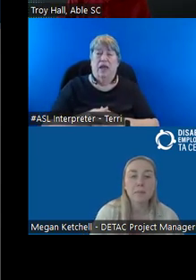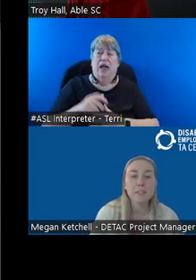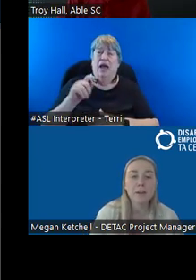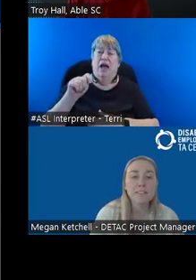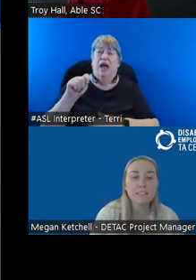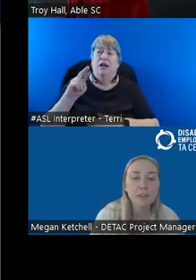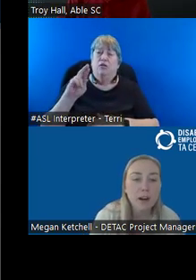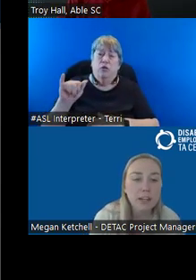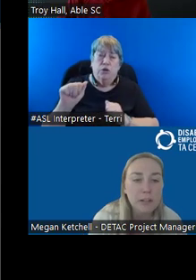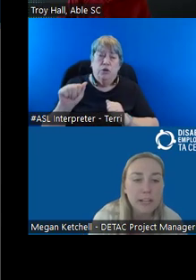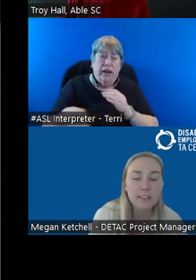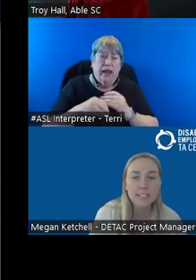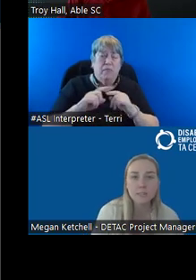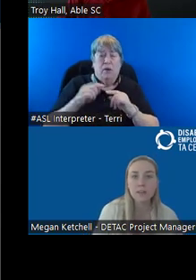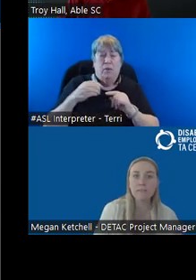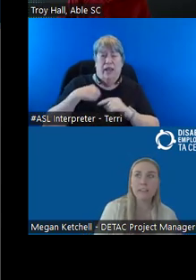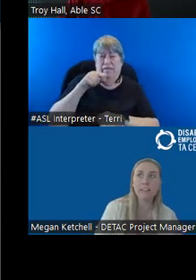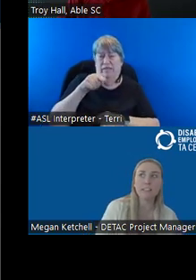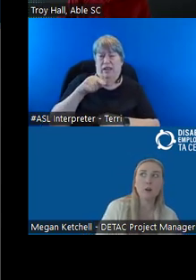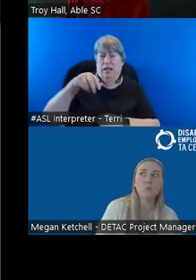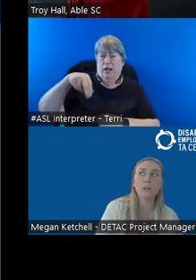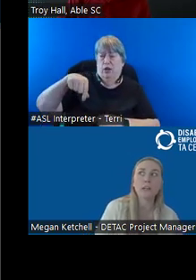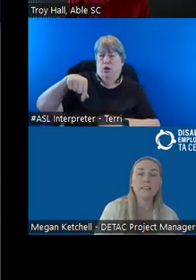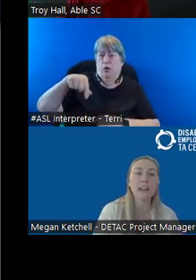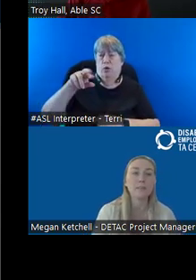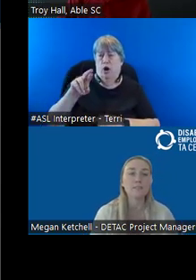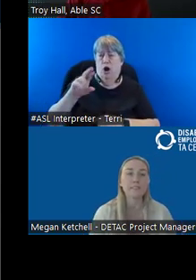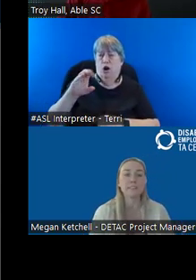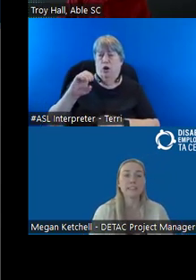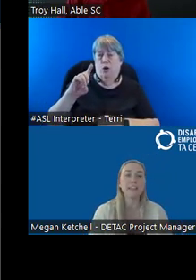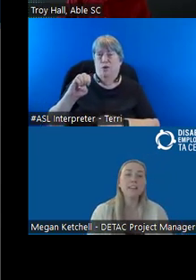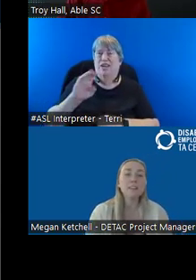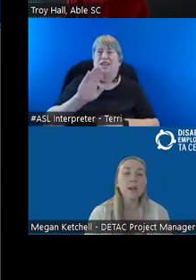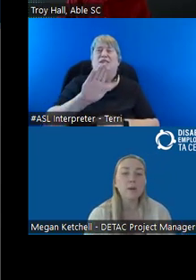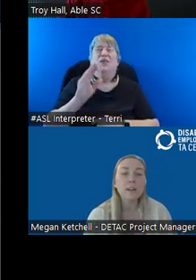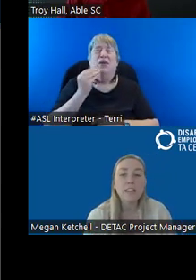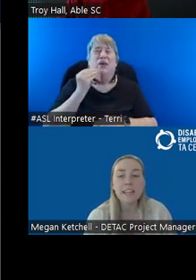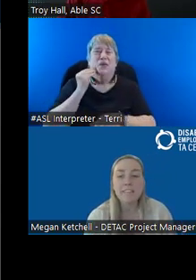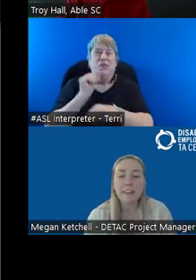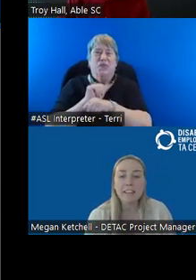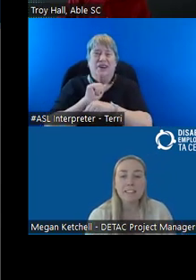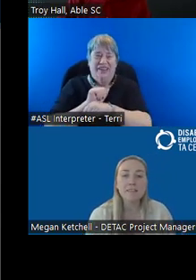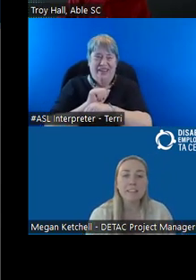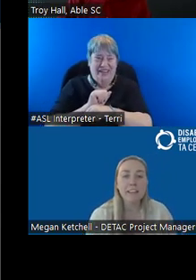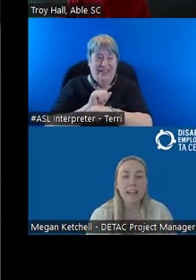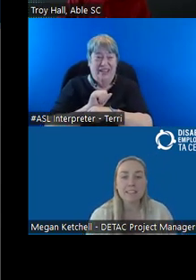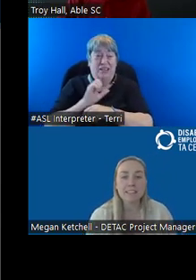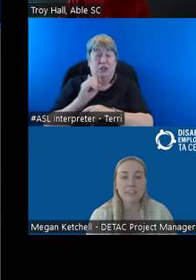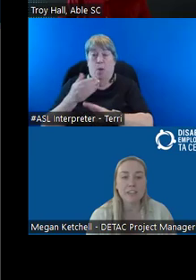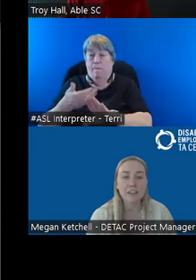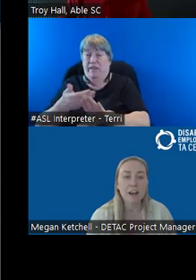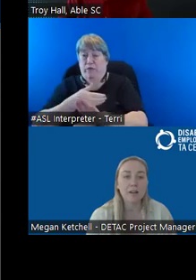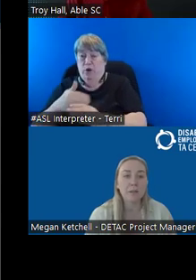but we do have this QR code here. This is sort of like your homework that I was referencing. So in advance of the